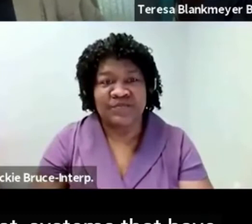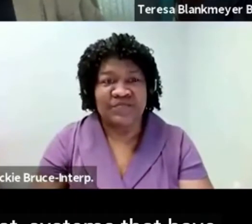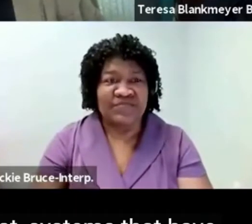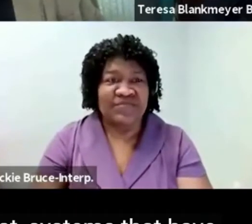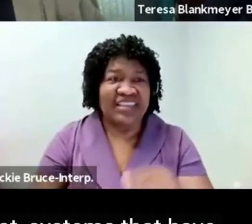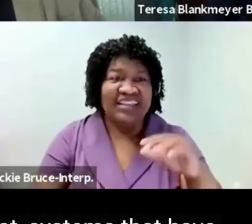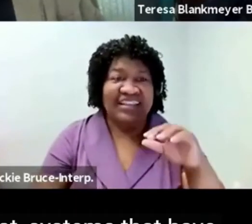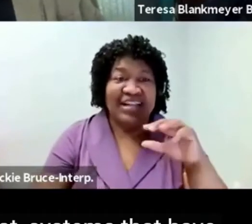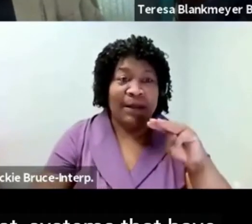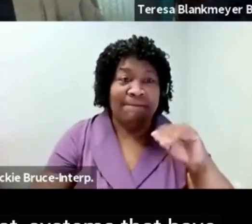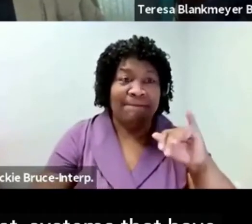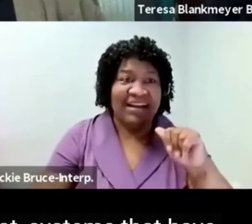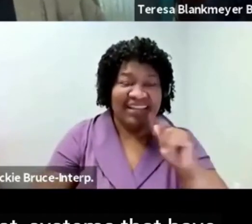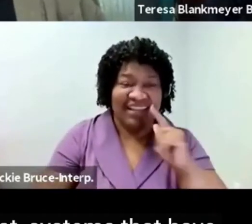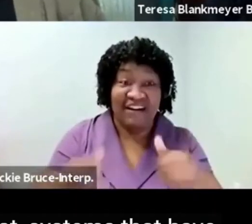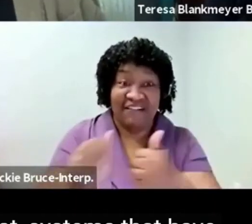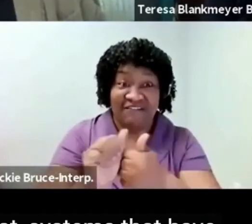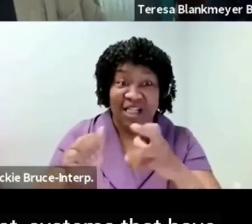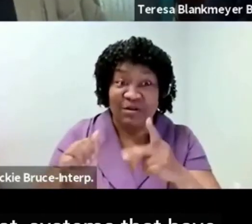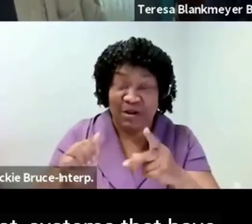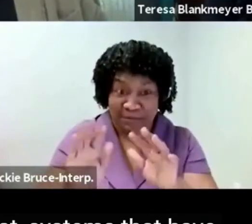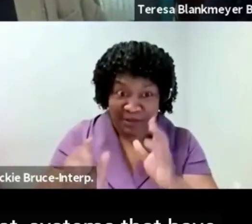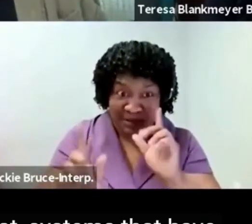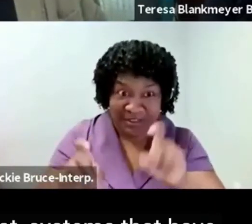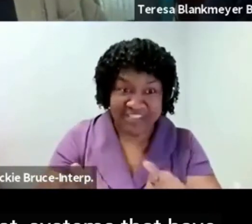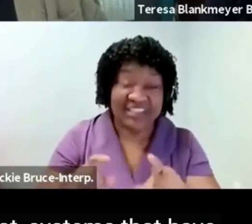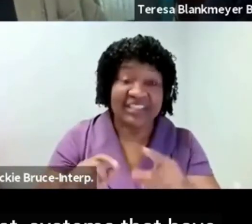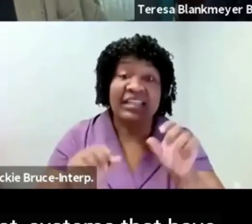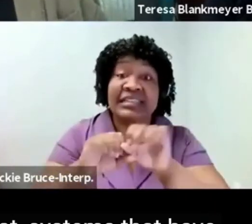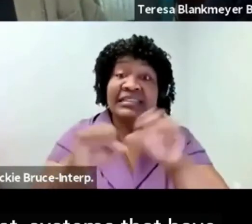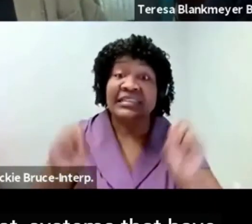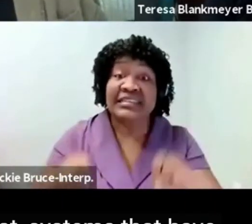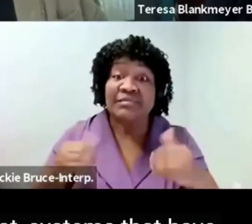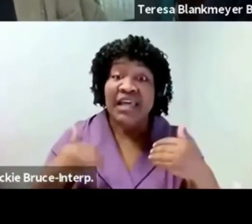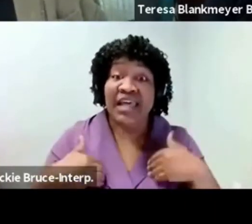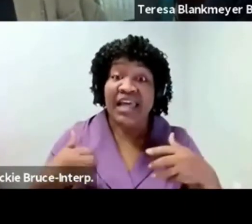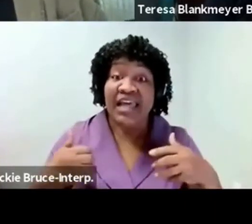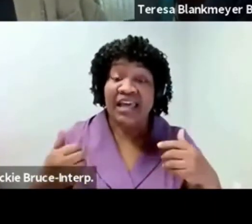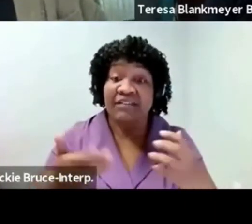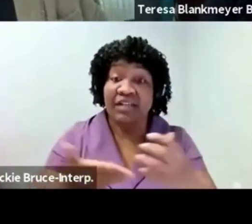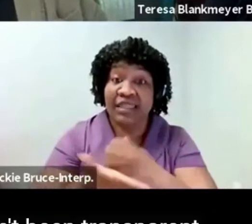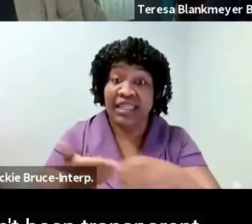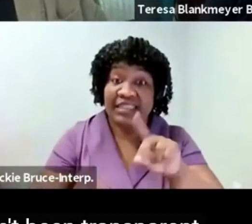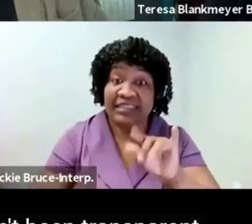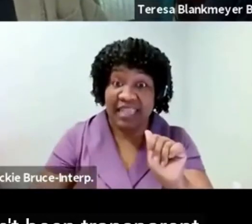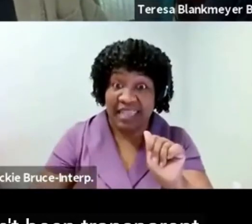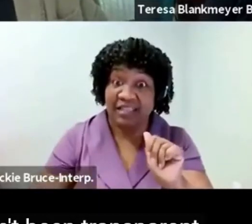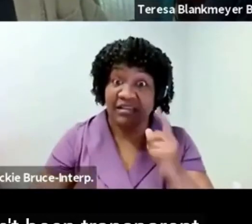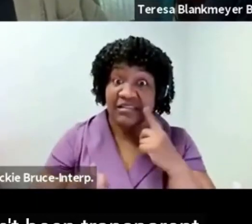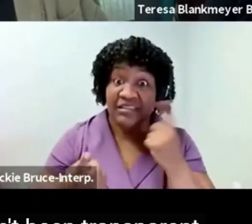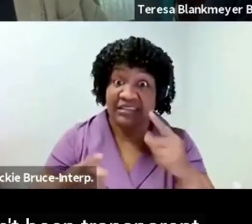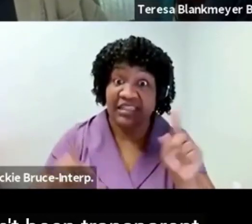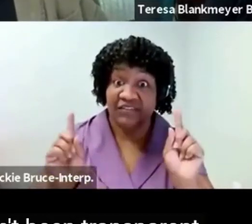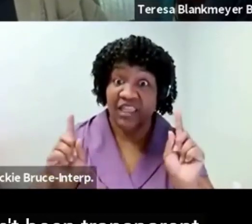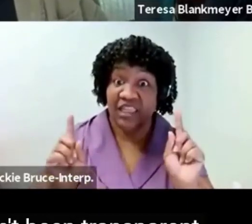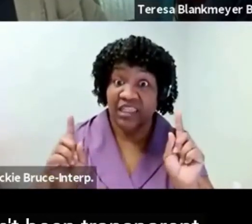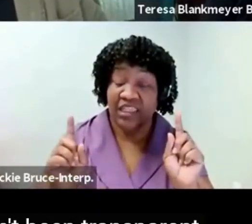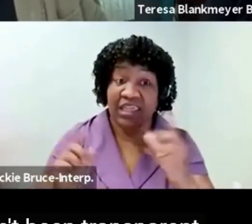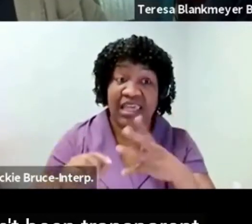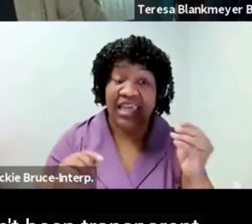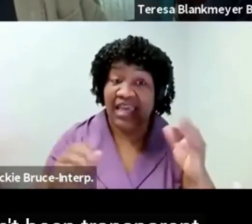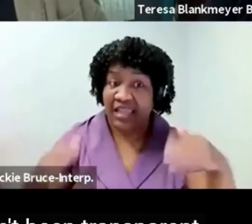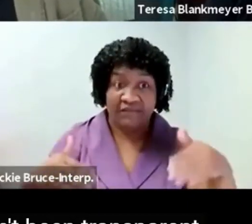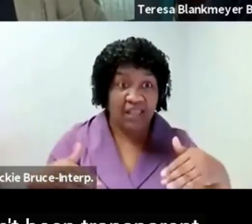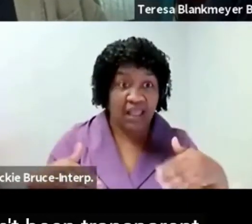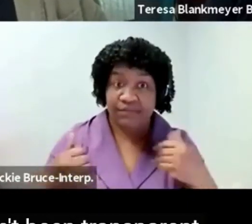Scott, I'll follow up with you for a second on that. So systems that have collected data relatively successfully and haven't